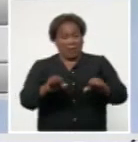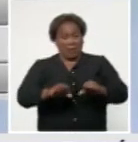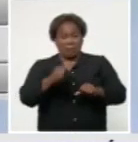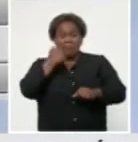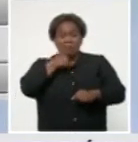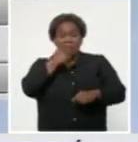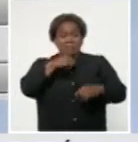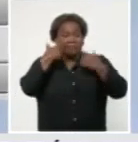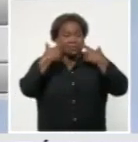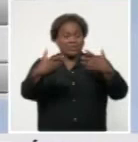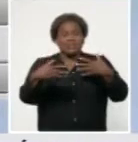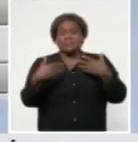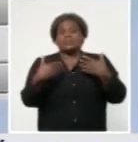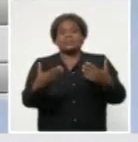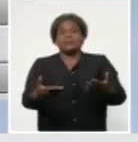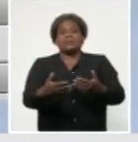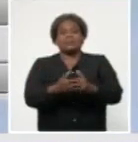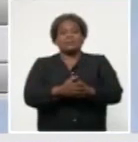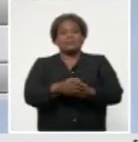4.72%.